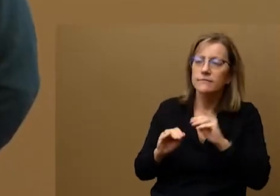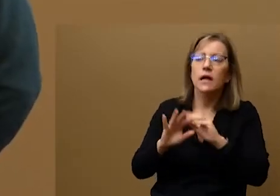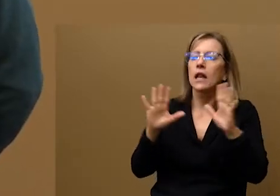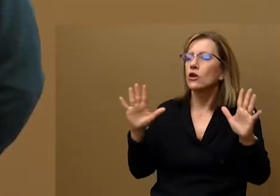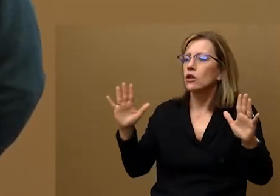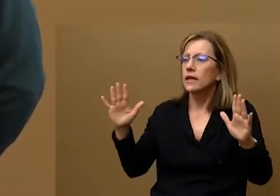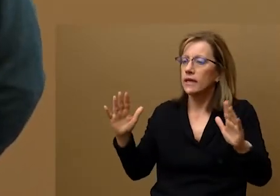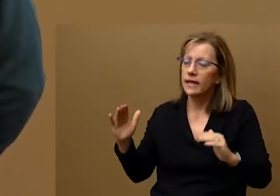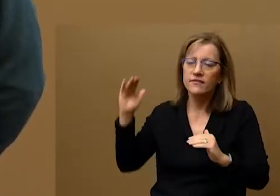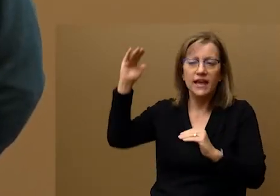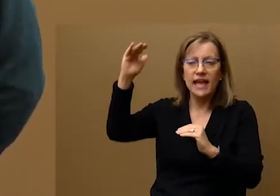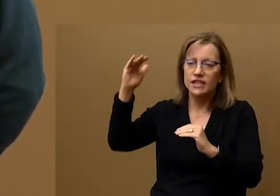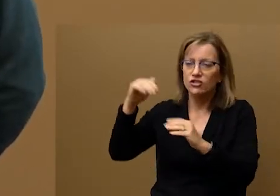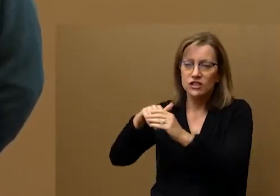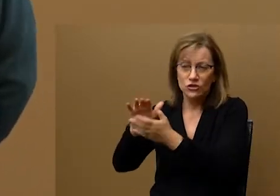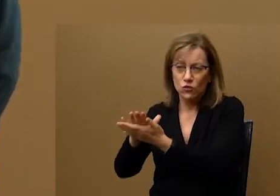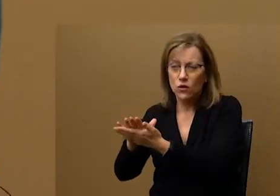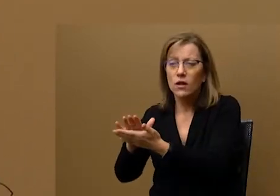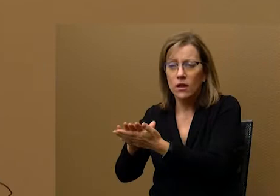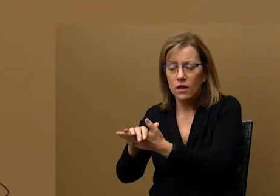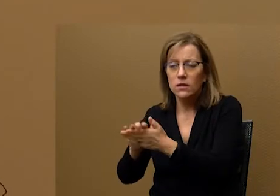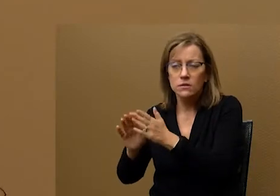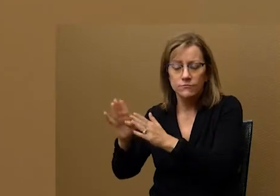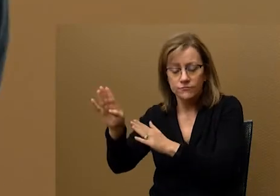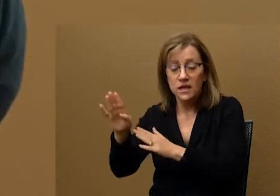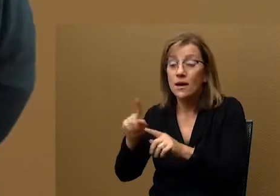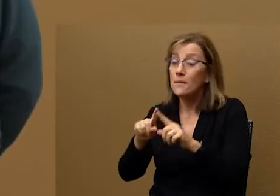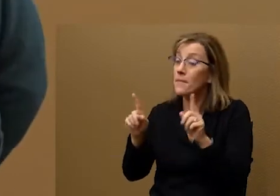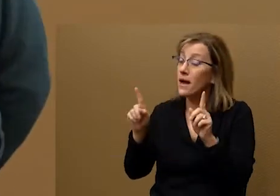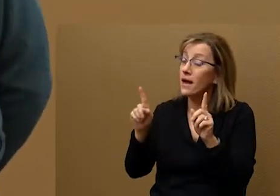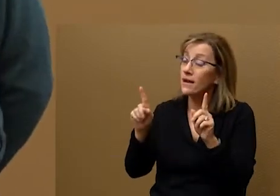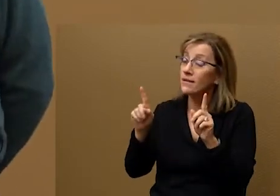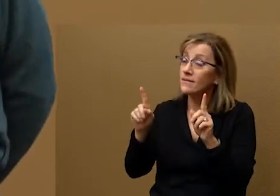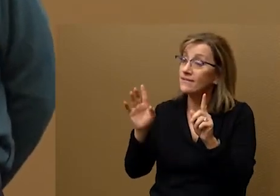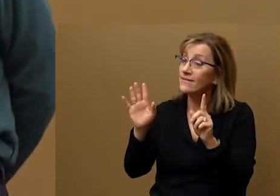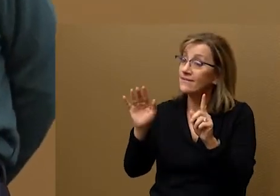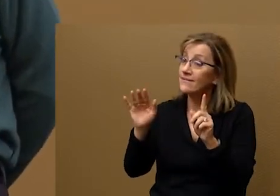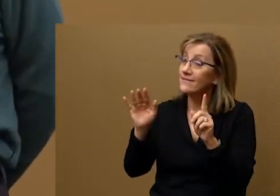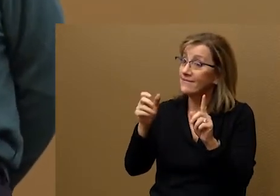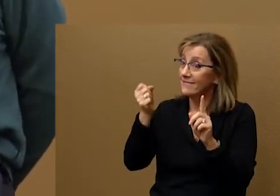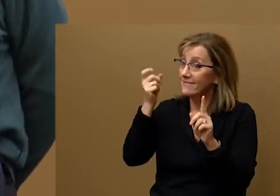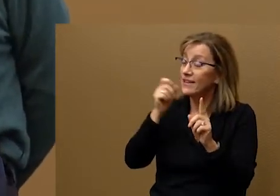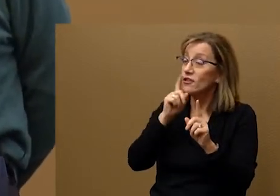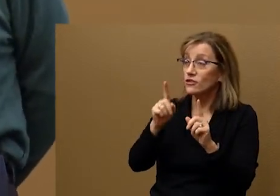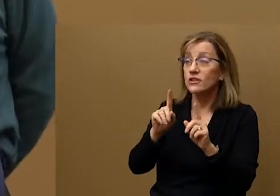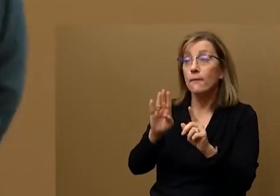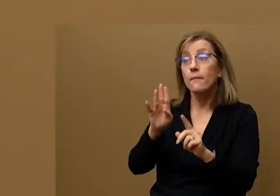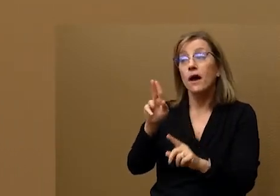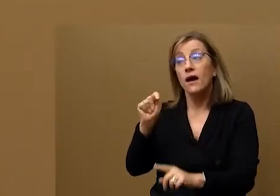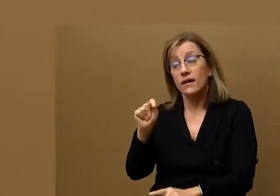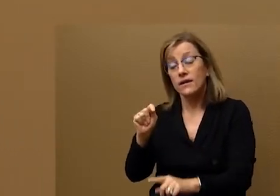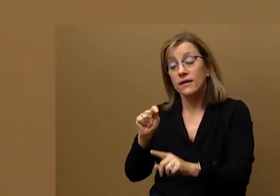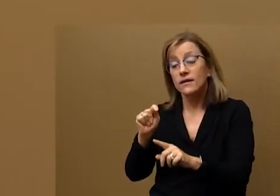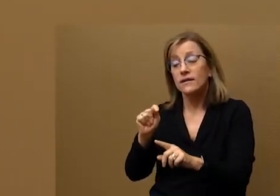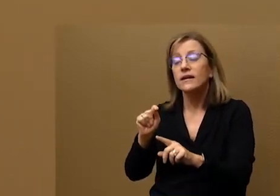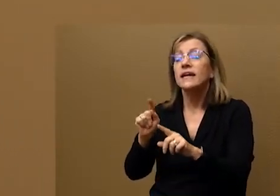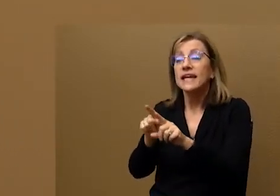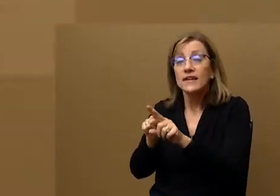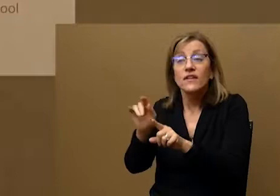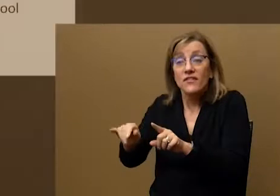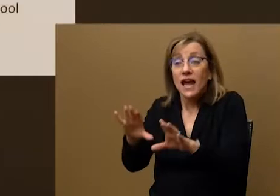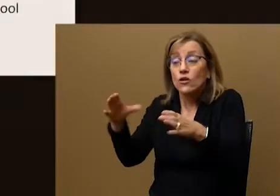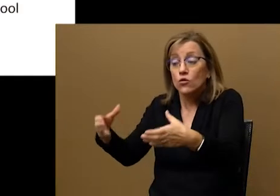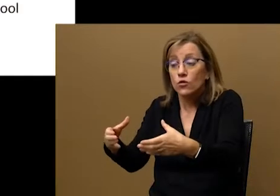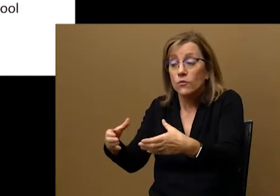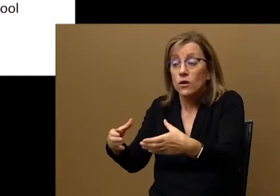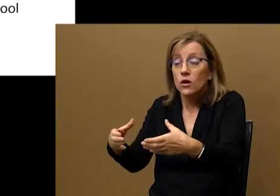clear advantage, starting out in school. But there is a but. There is a but. Even that